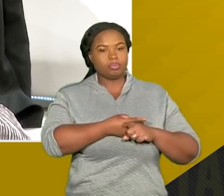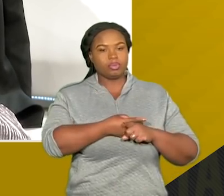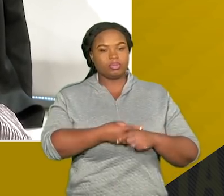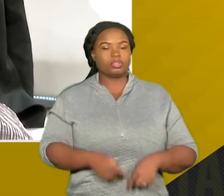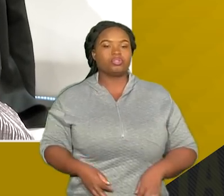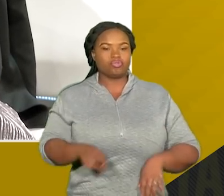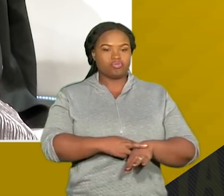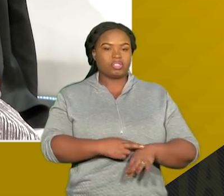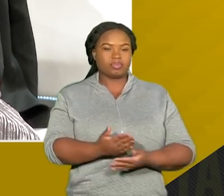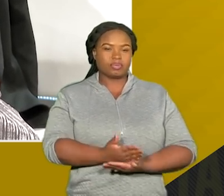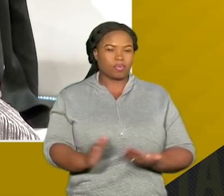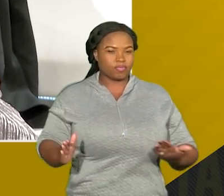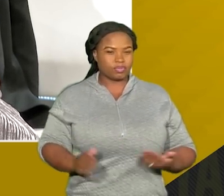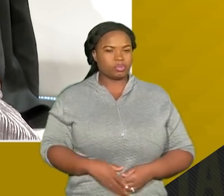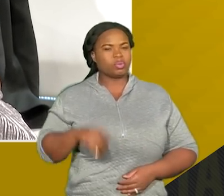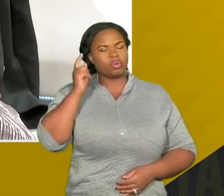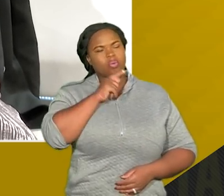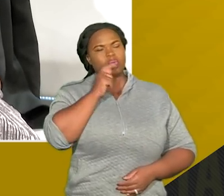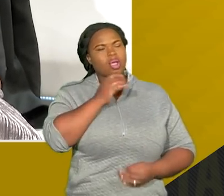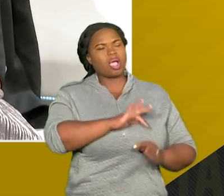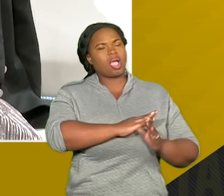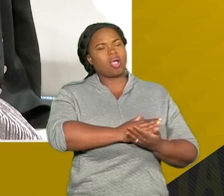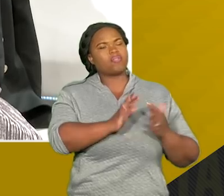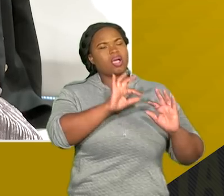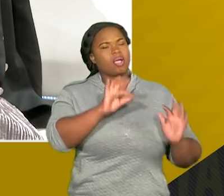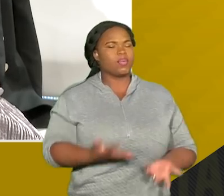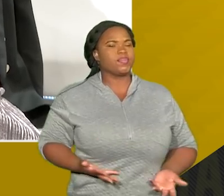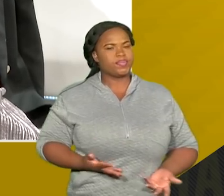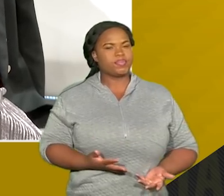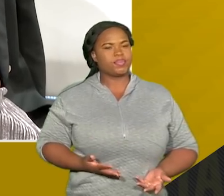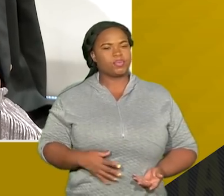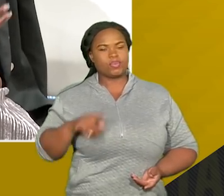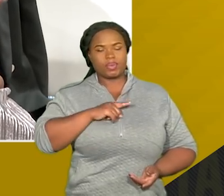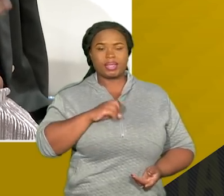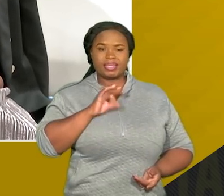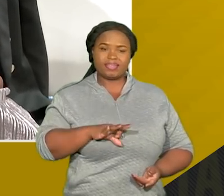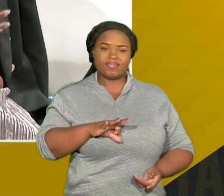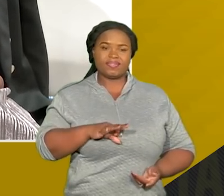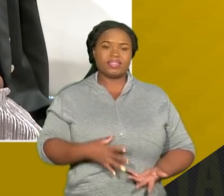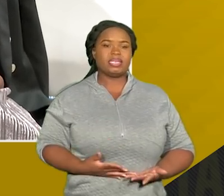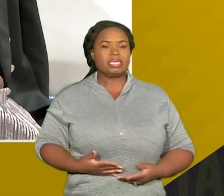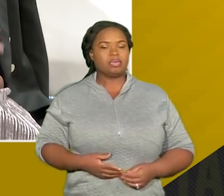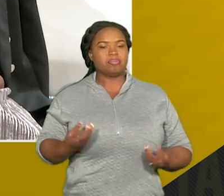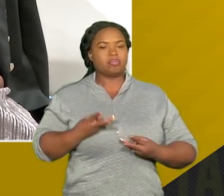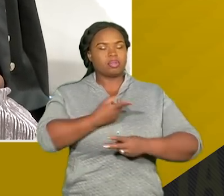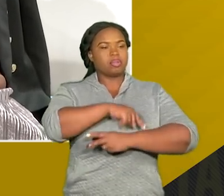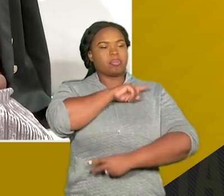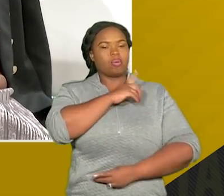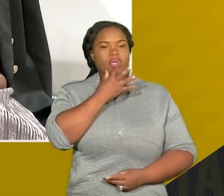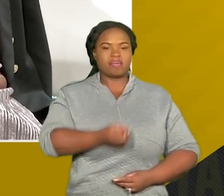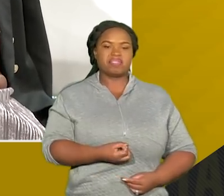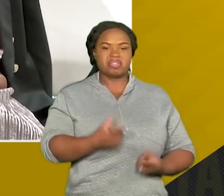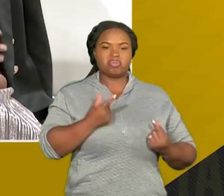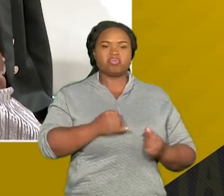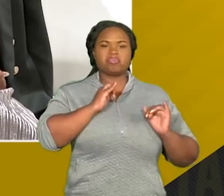criminalizing racism. Witchcraft you want to re-criminalize that young? Because if people have the power to do these kind of things, and sometimes they do bad